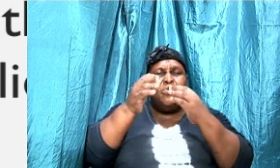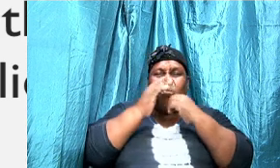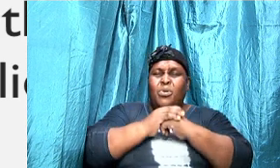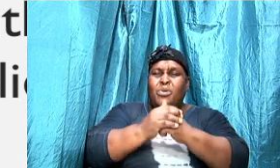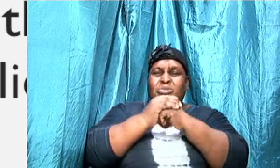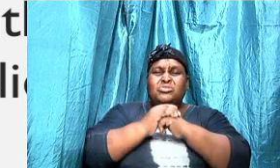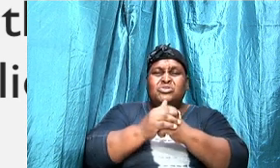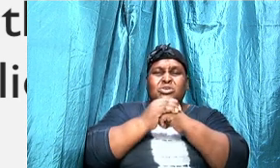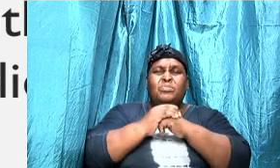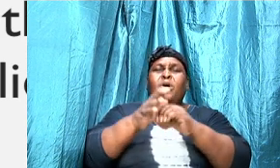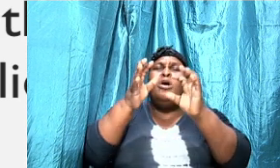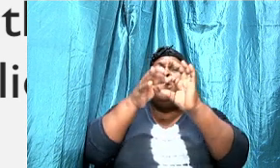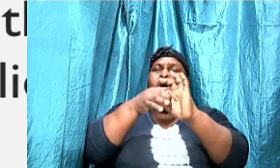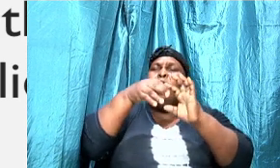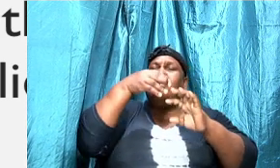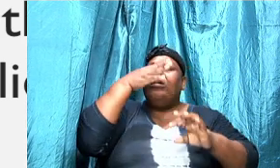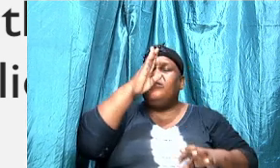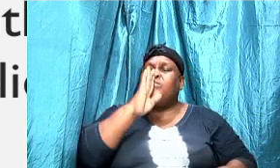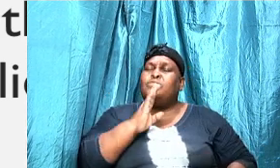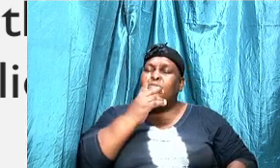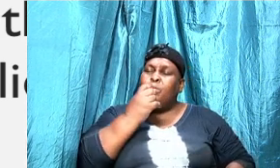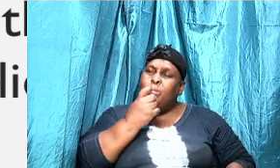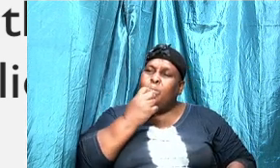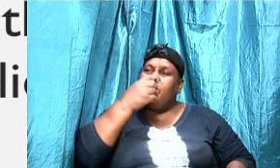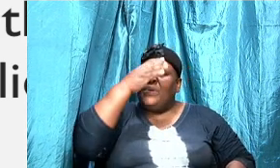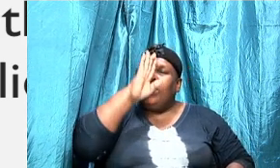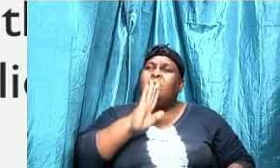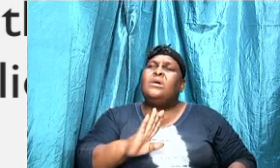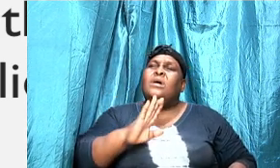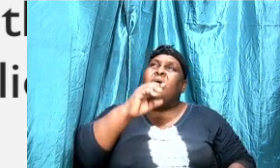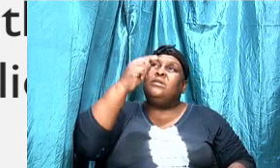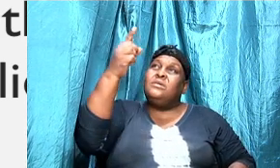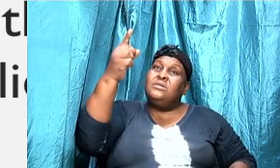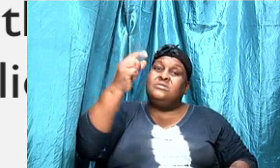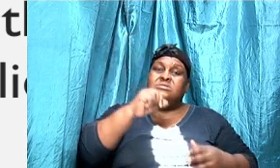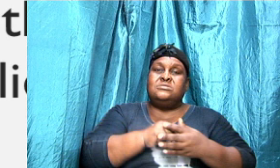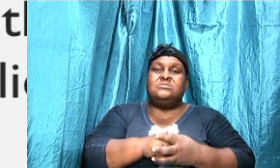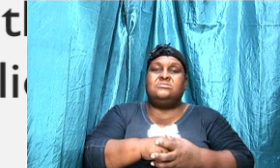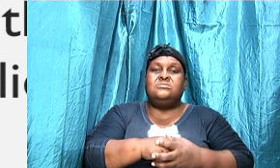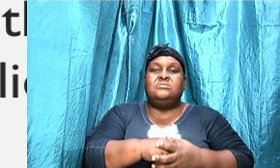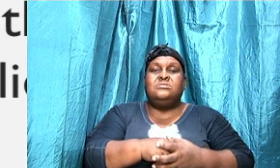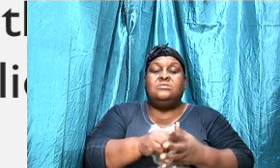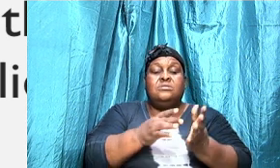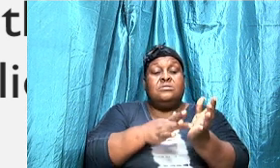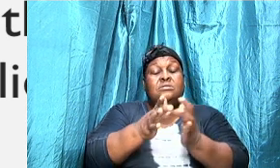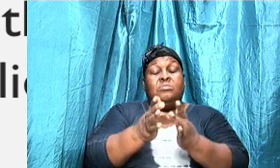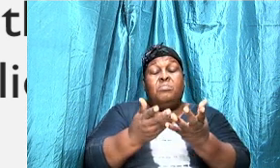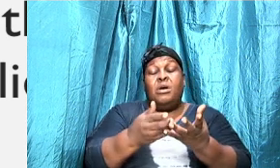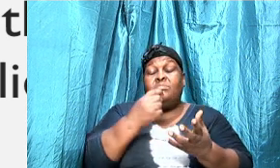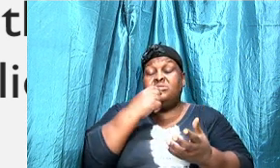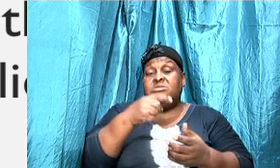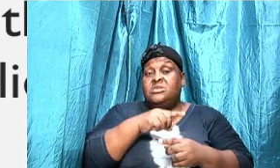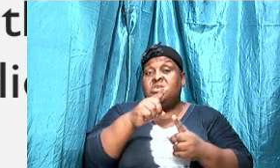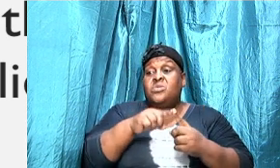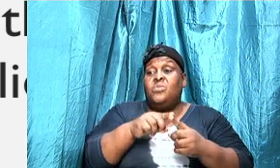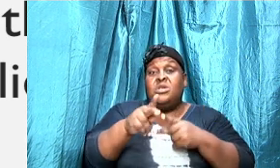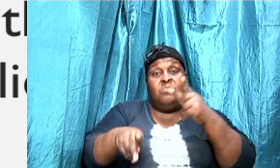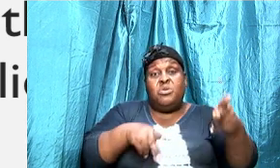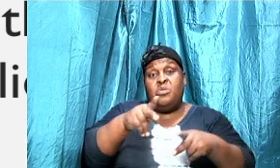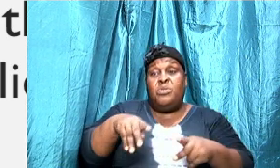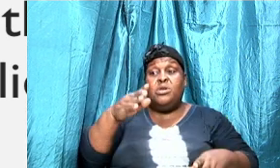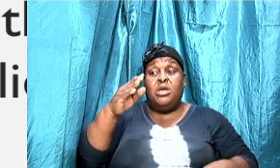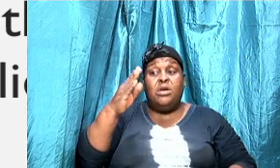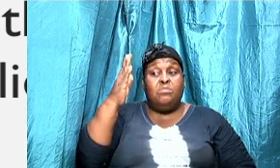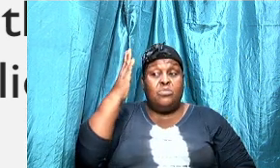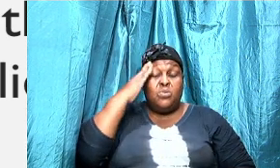Bible said these persons, when they knew God, they did not glorify him as God. They didn't worship him as God. They didn't give him